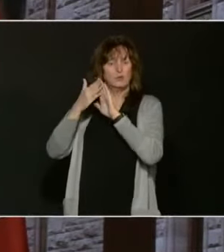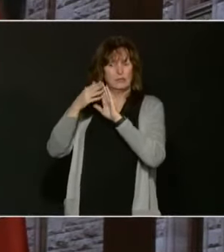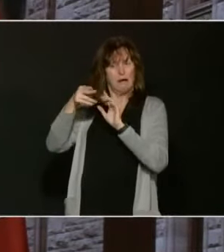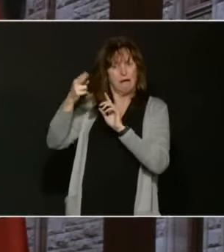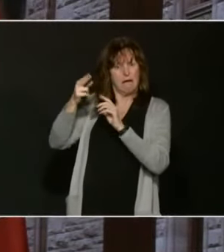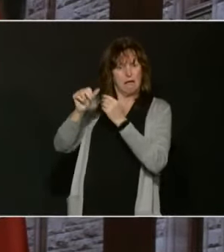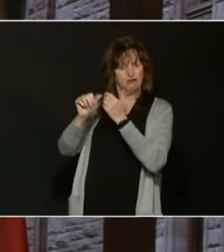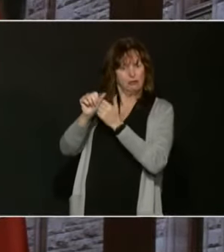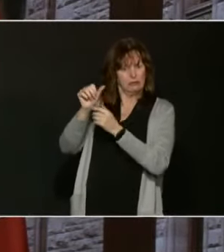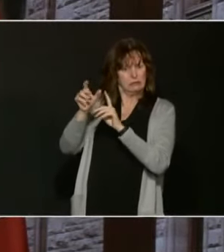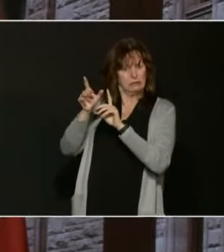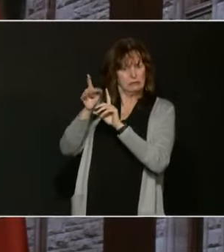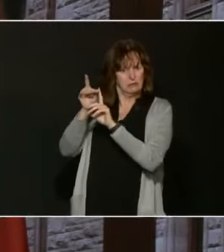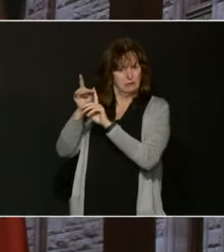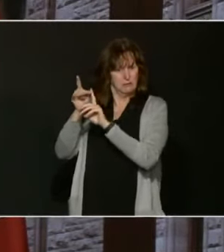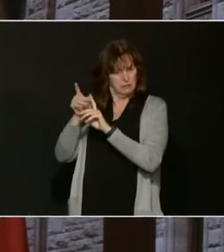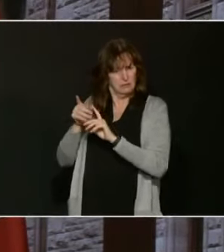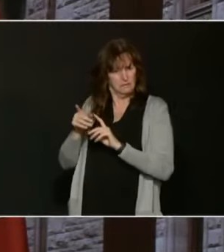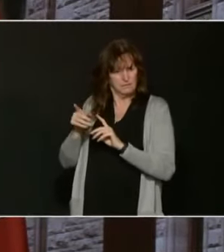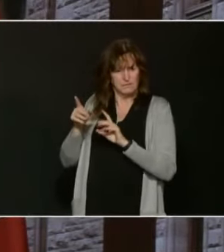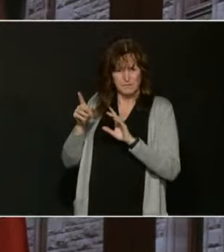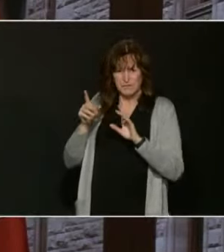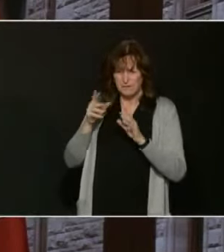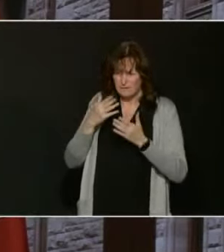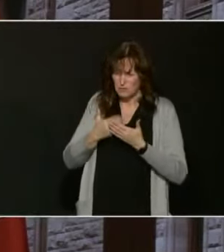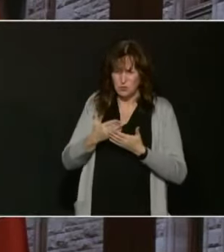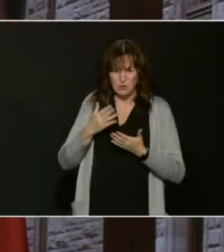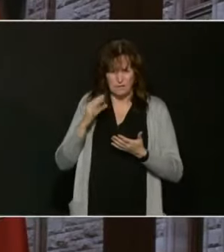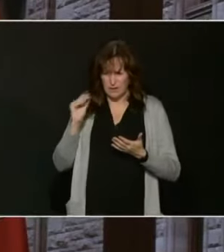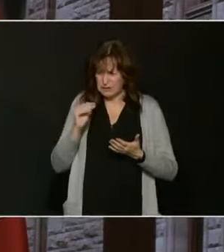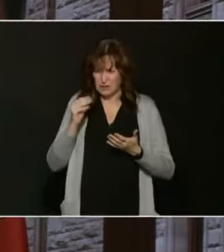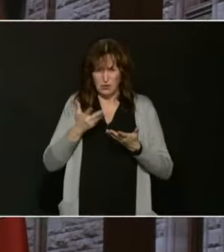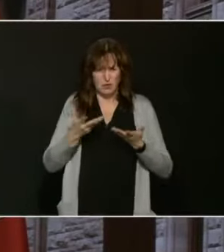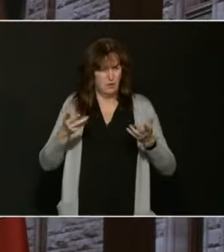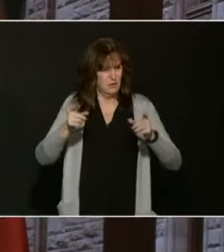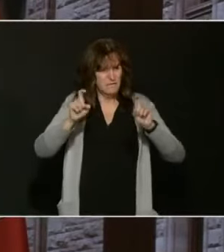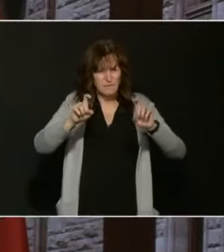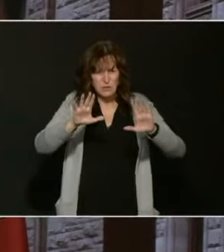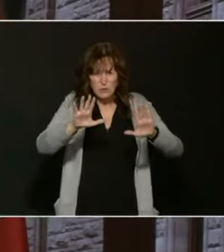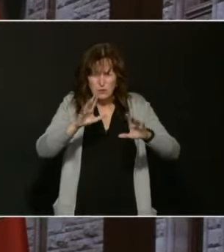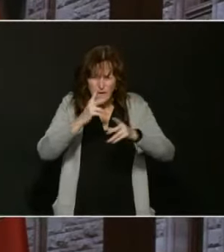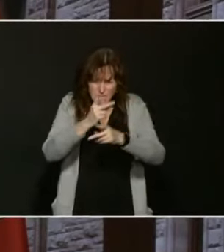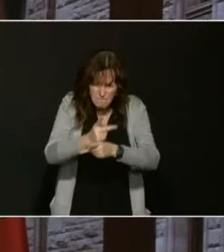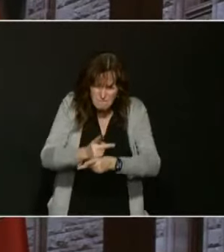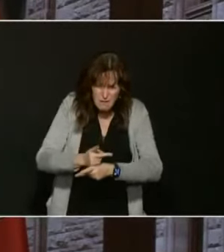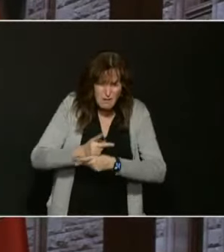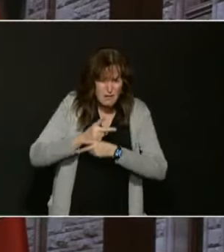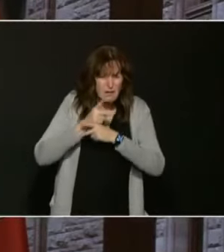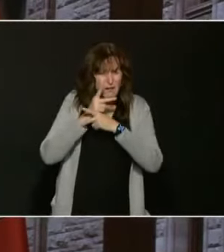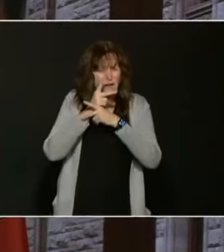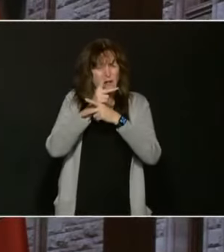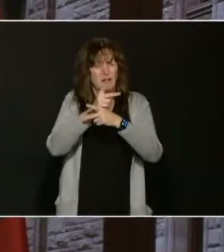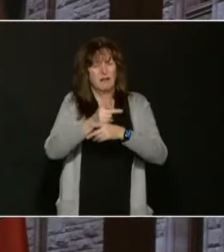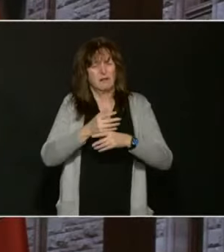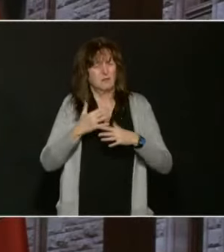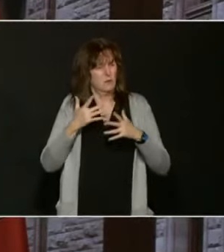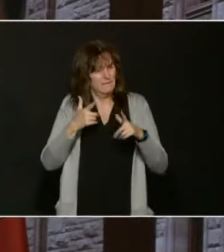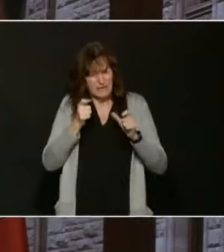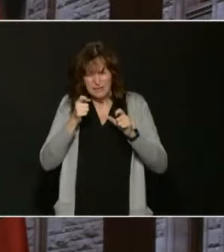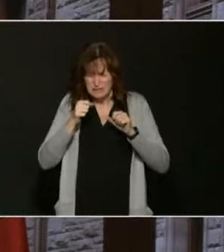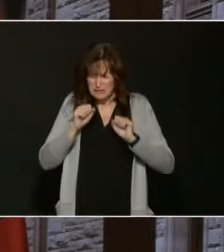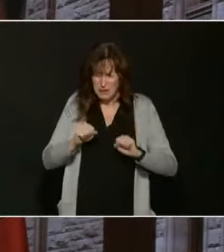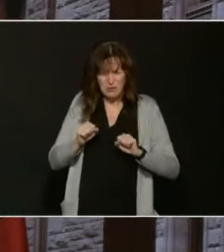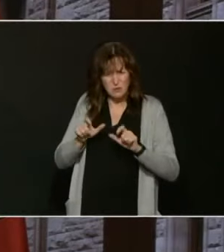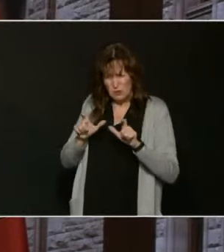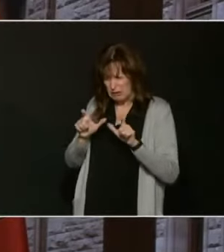demonstration of why in Ontario we're going to have to be very careful and move as quickly as we can to try and curtail and limit, especially these variants